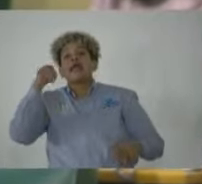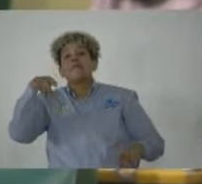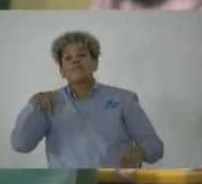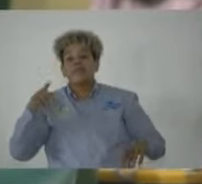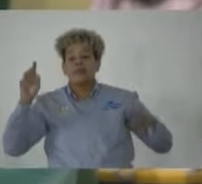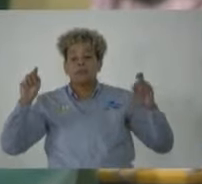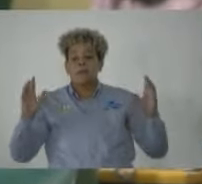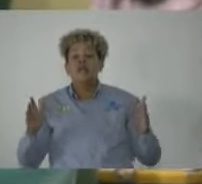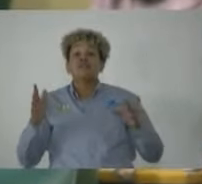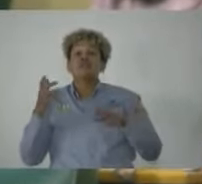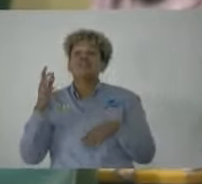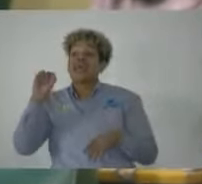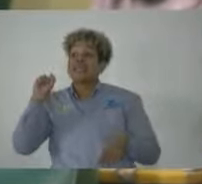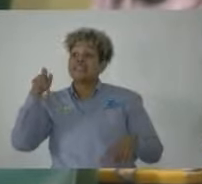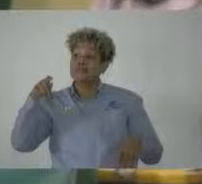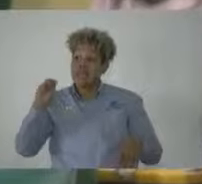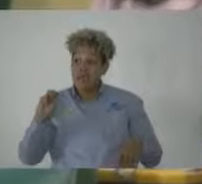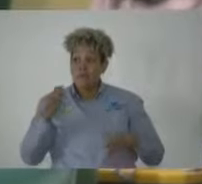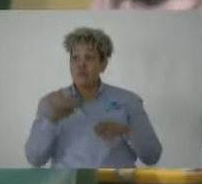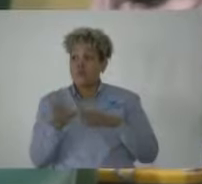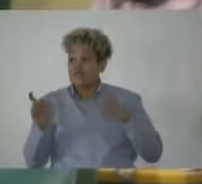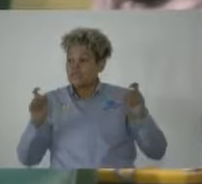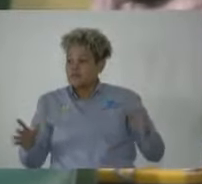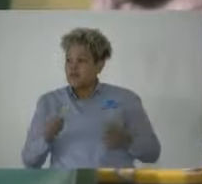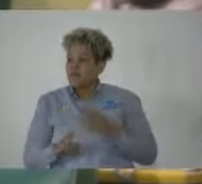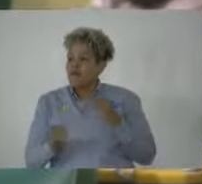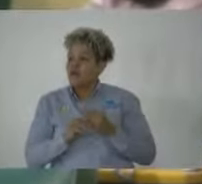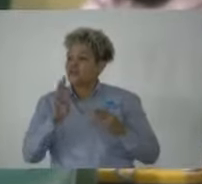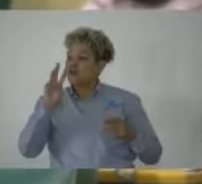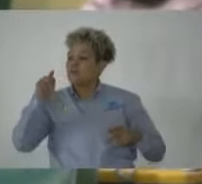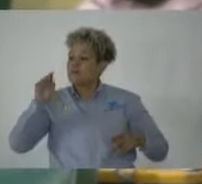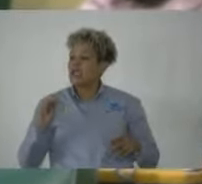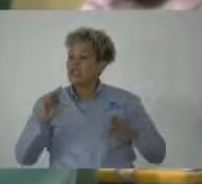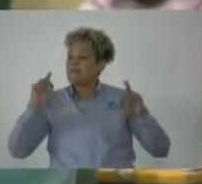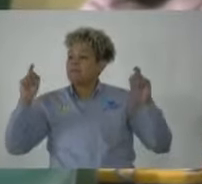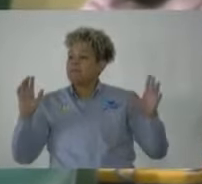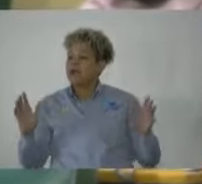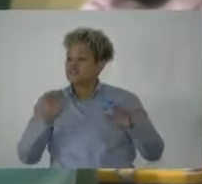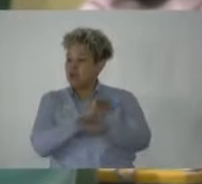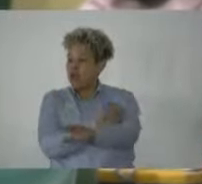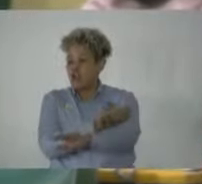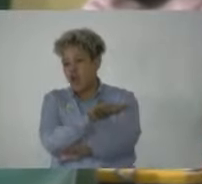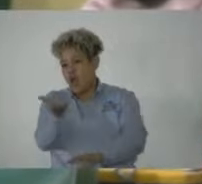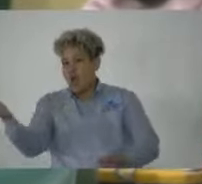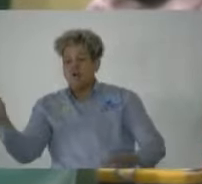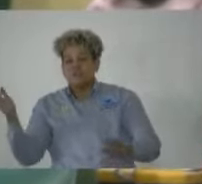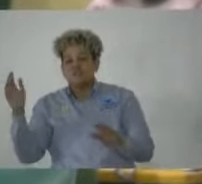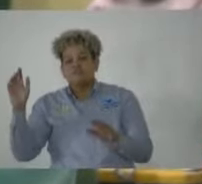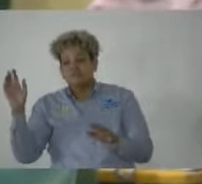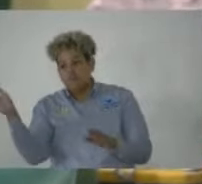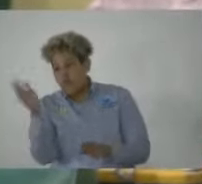Waste Management, SPM Waste Management, and WPM Waste Management Authority.